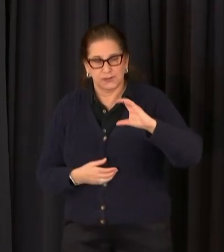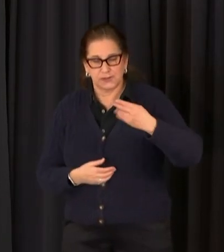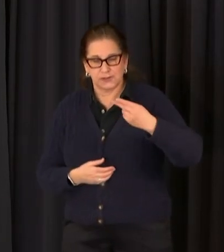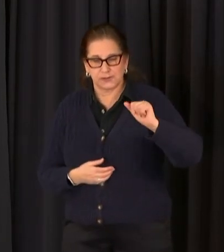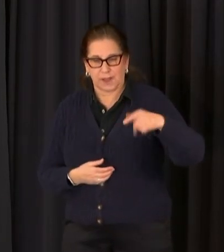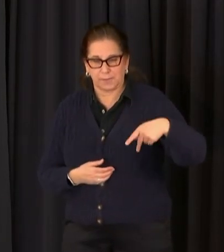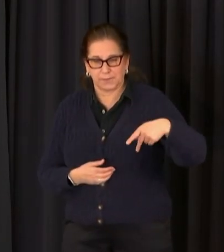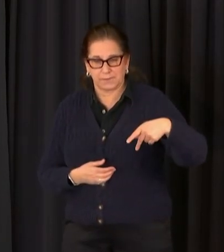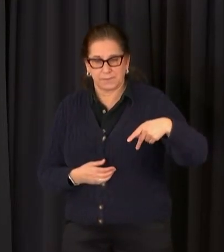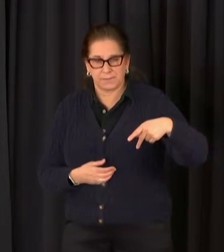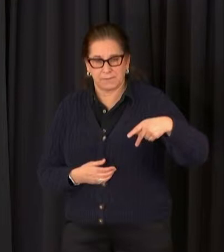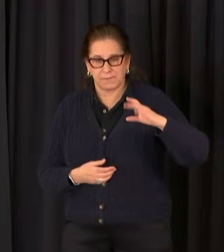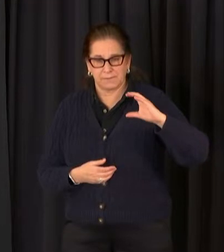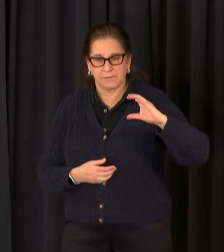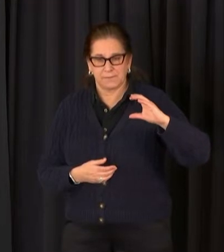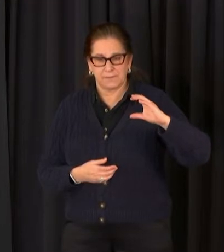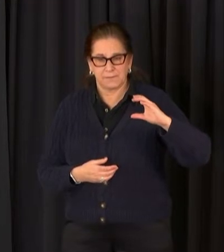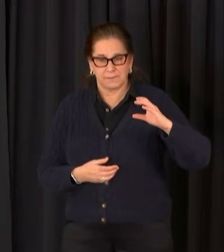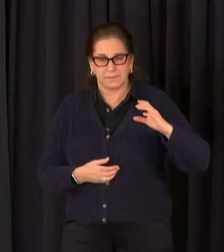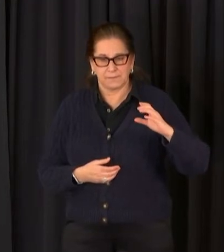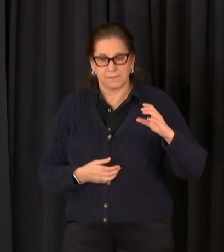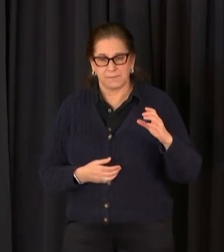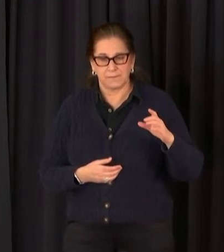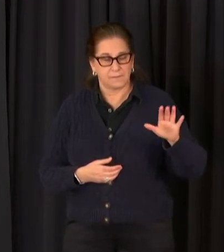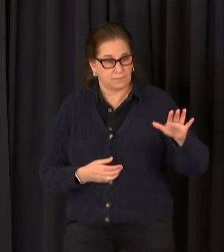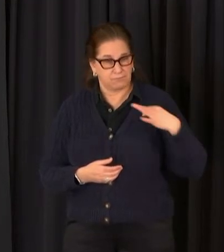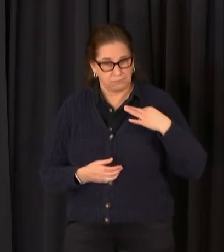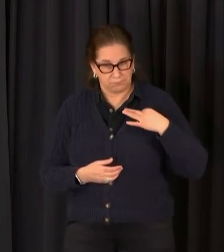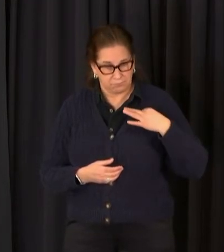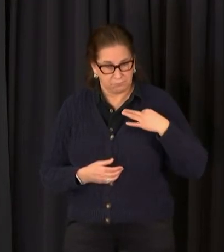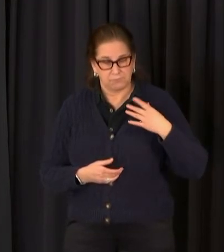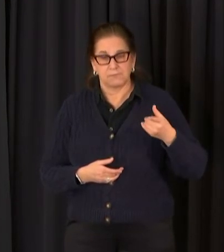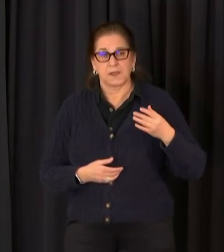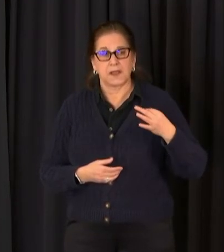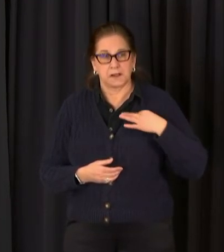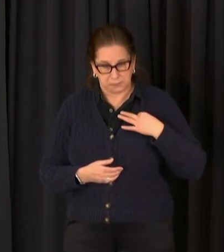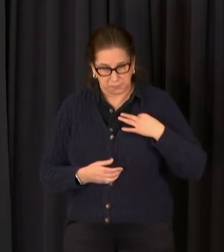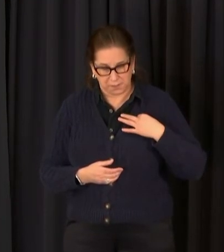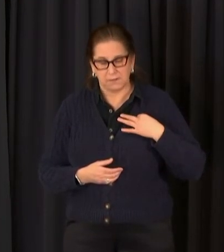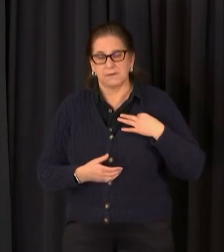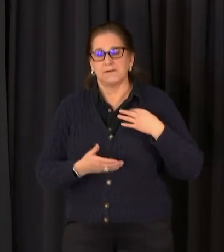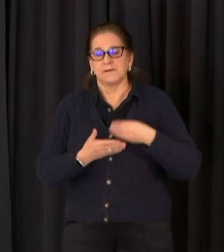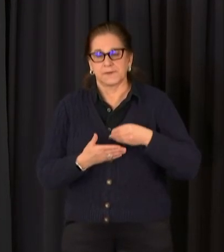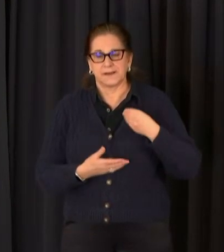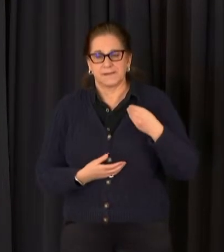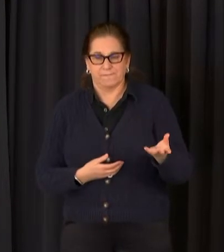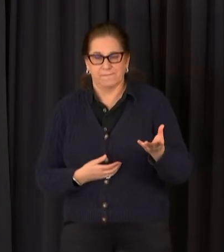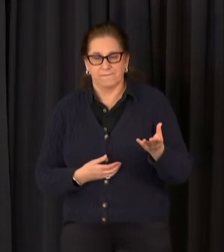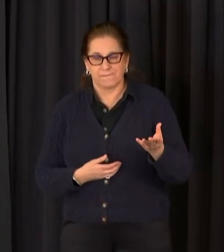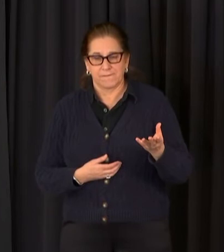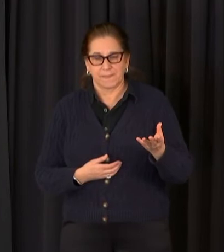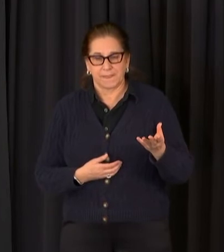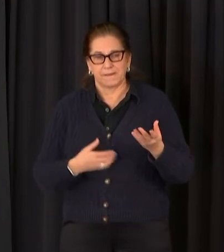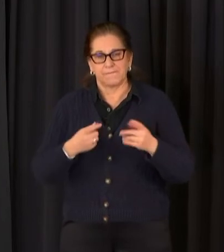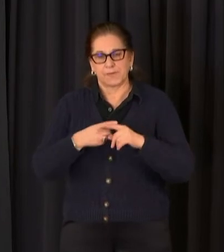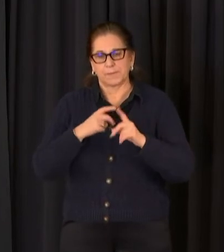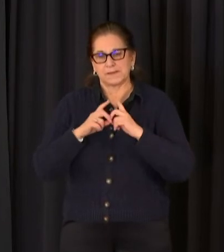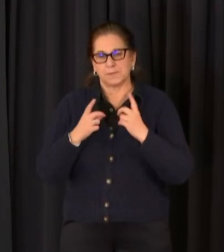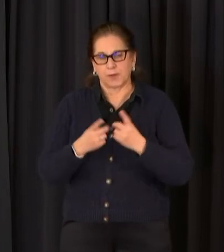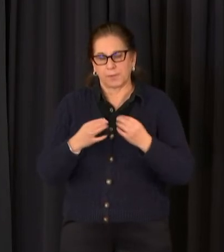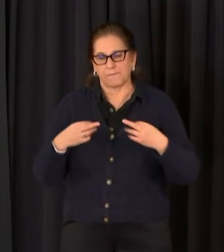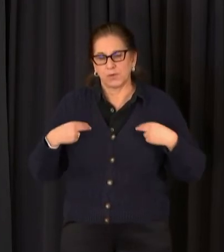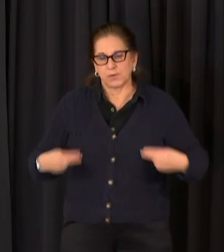eligible tenants. And while our Department of Human Services continues to process a high volume of